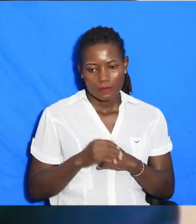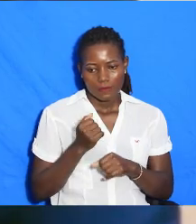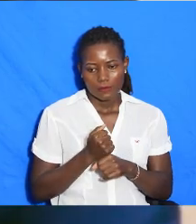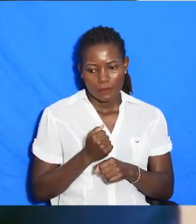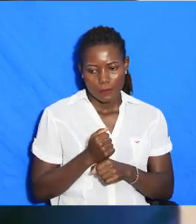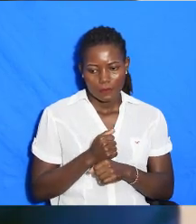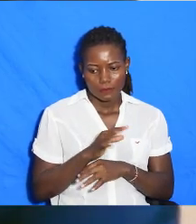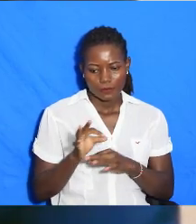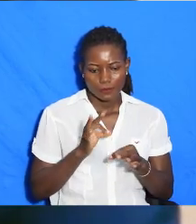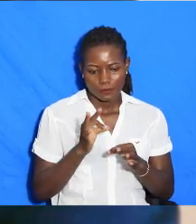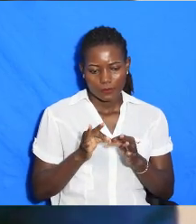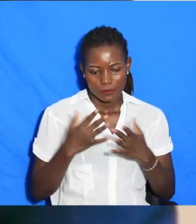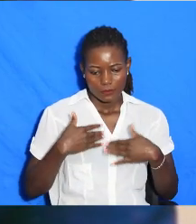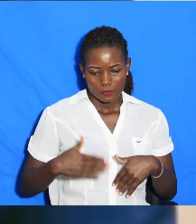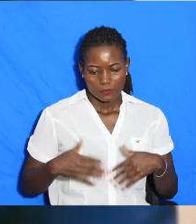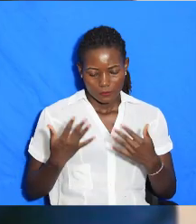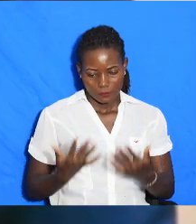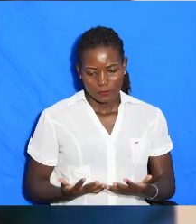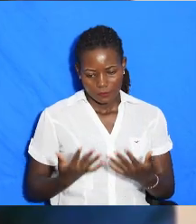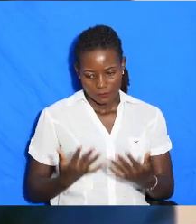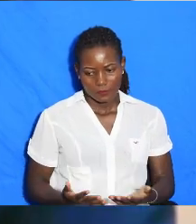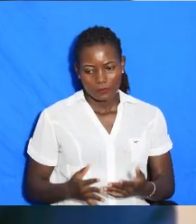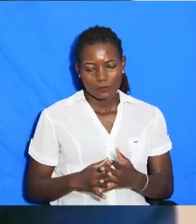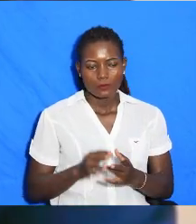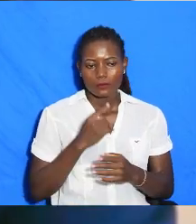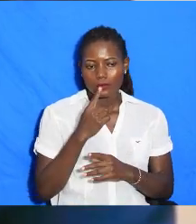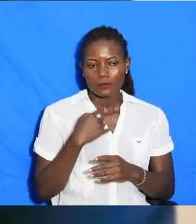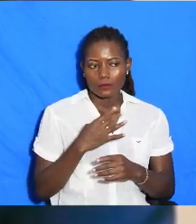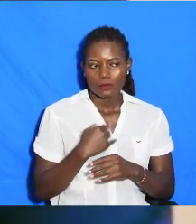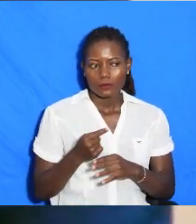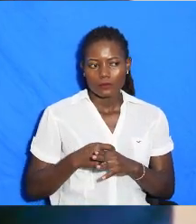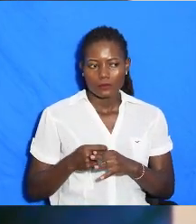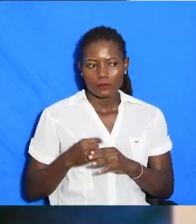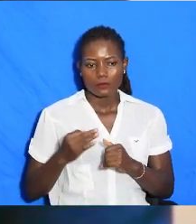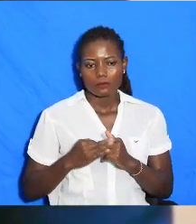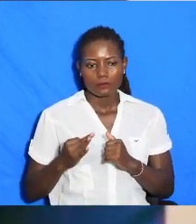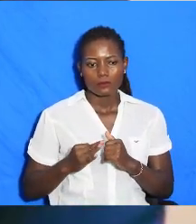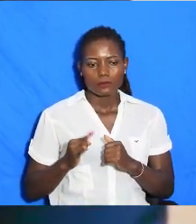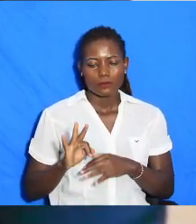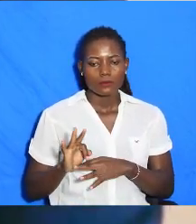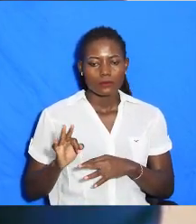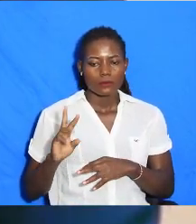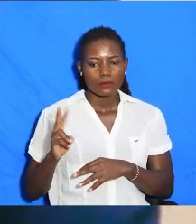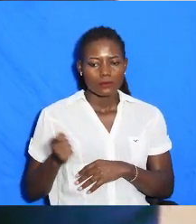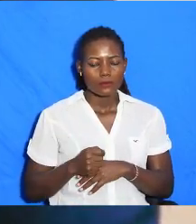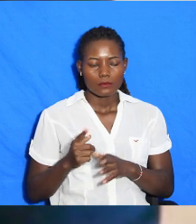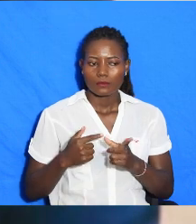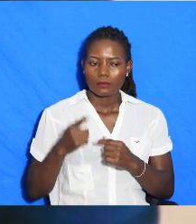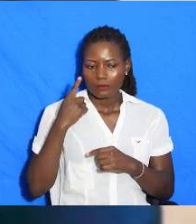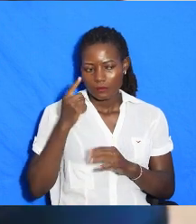work with certain body weights. Like you say, 83, I Mm-hmm. want to train with 83 for like 1 month, 2 months, and then you look at your Mm-hmm.